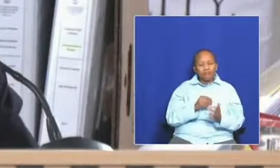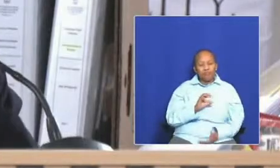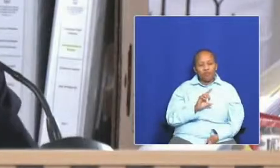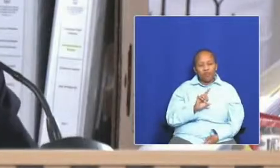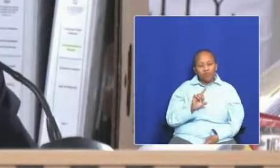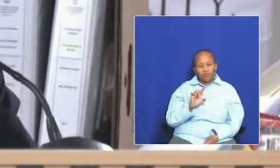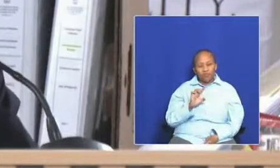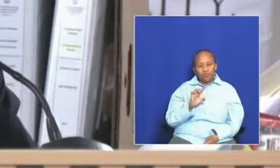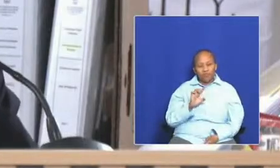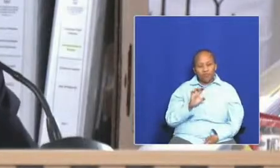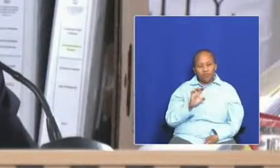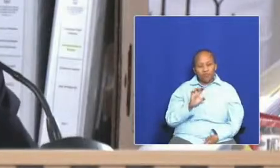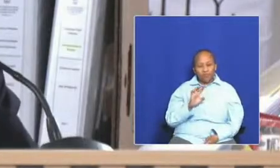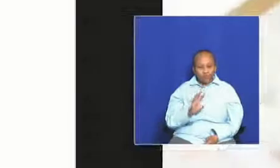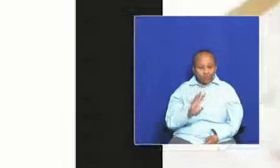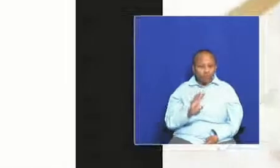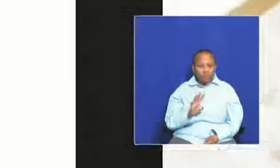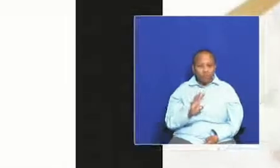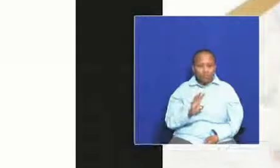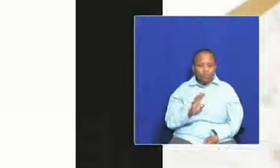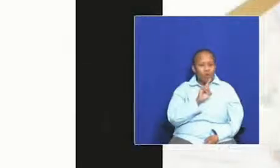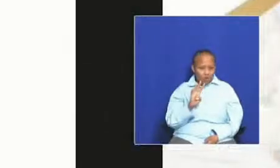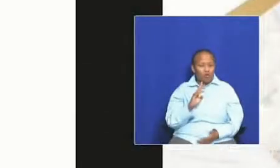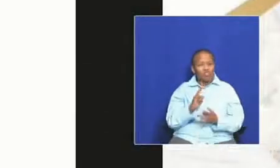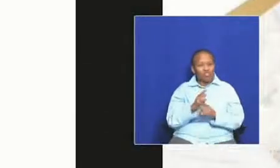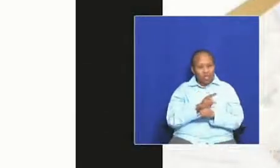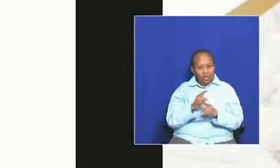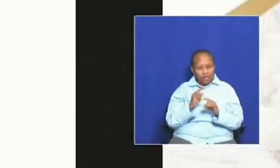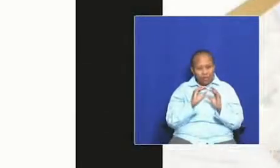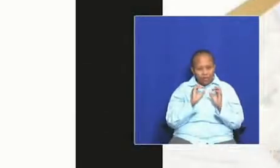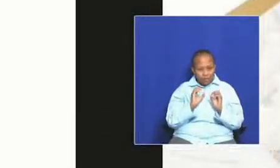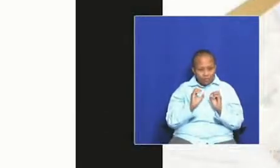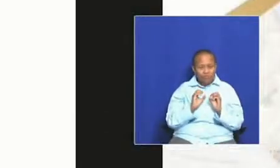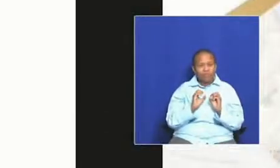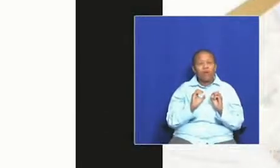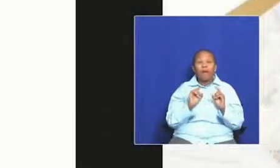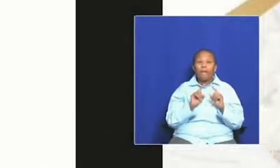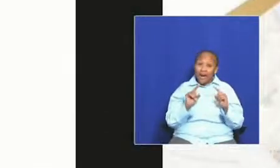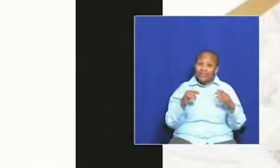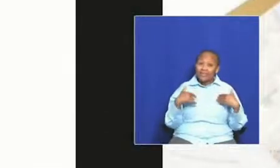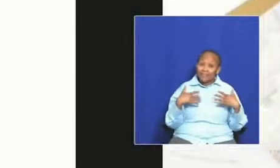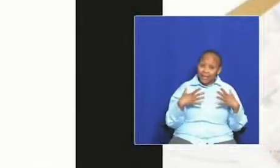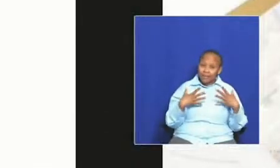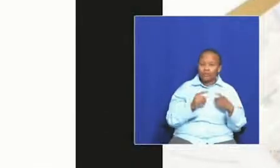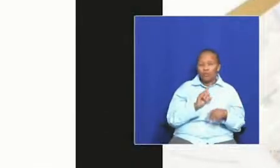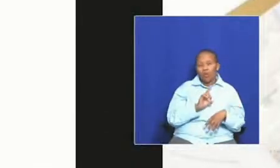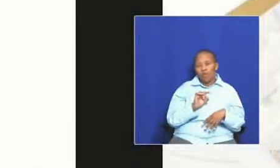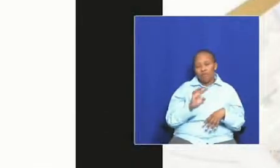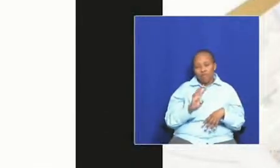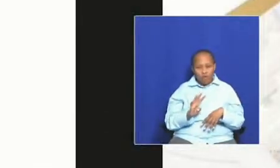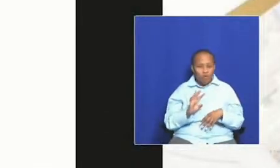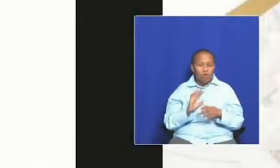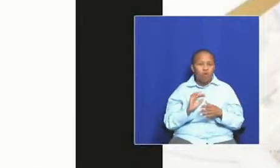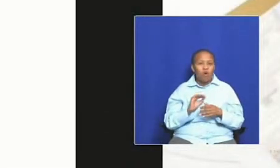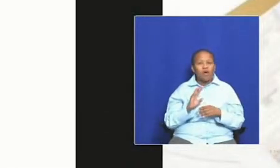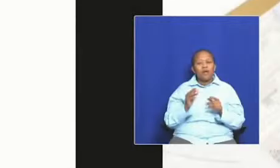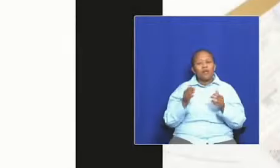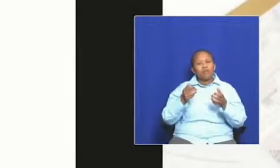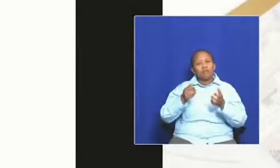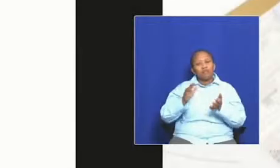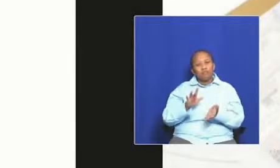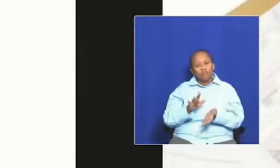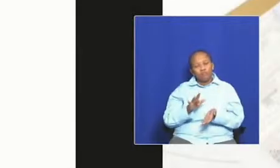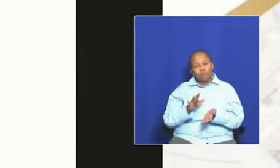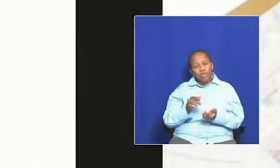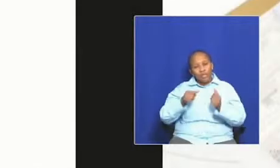chats at 114. The pack starts at 114. If you go to 115 and you have regard